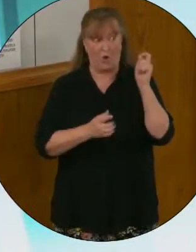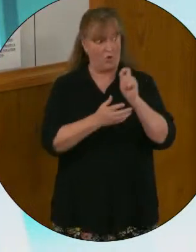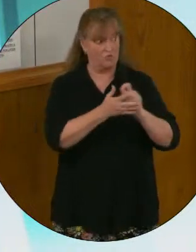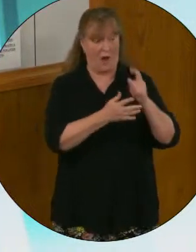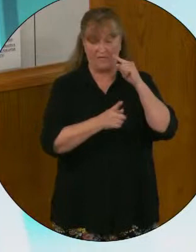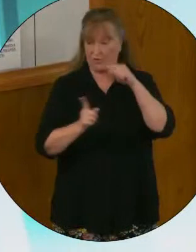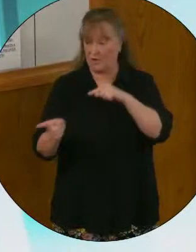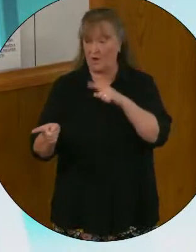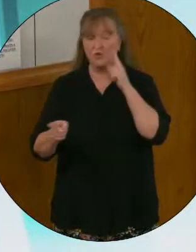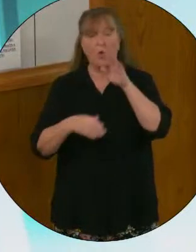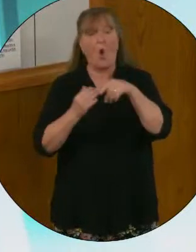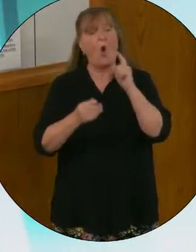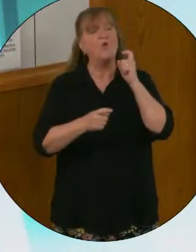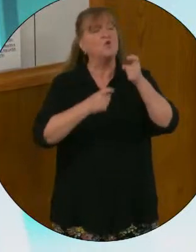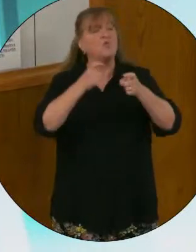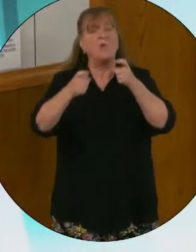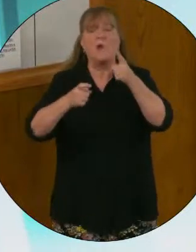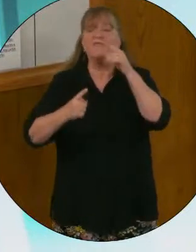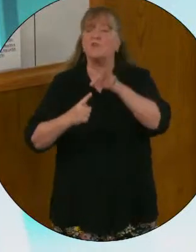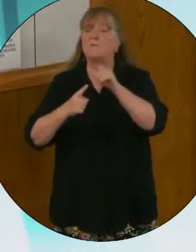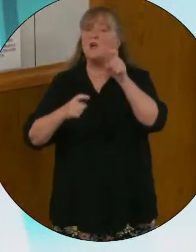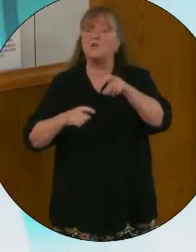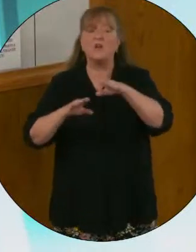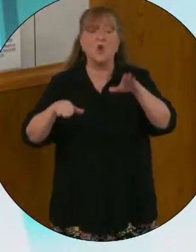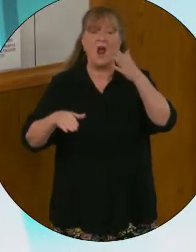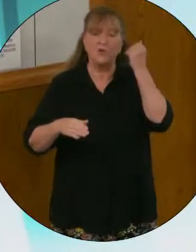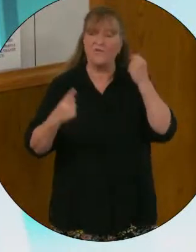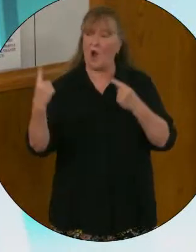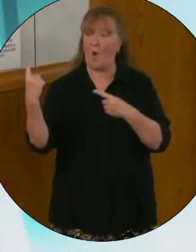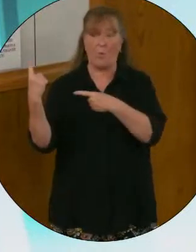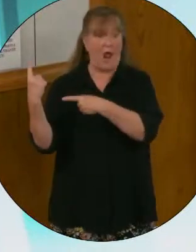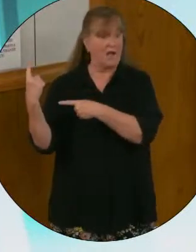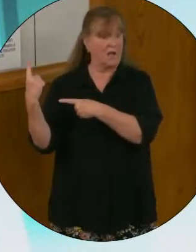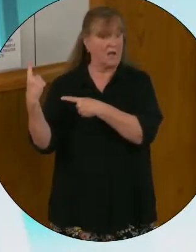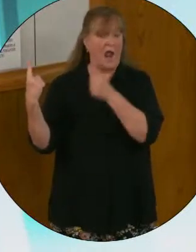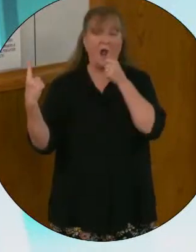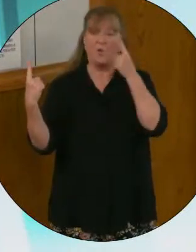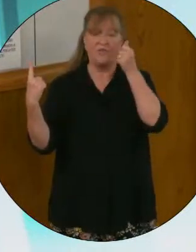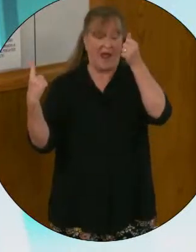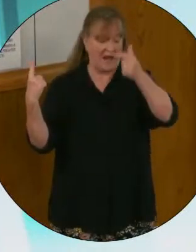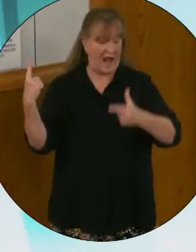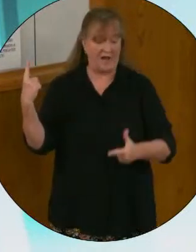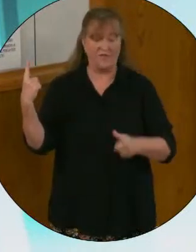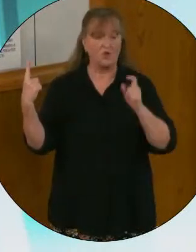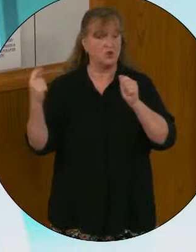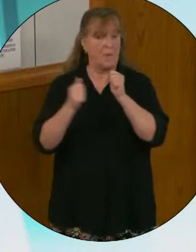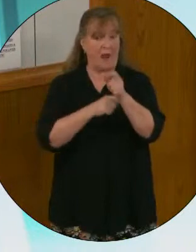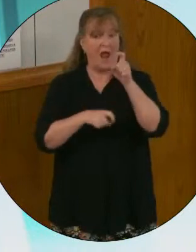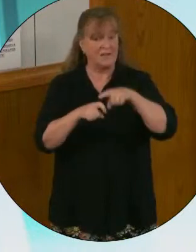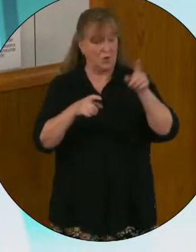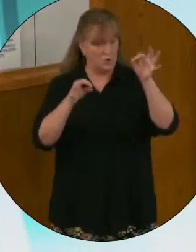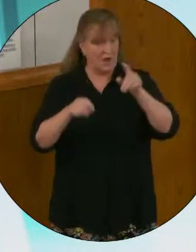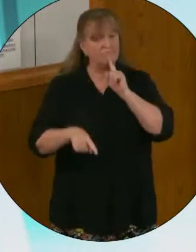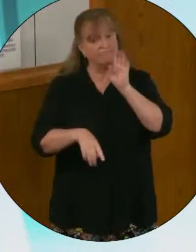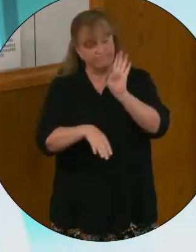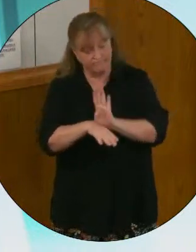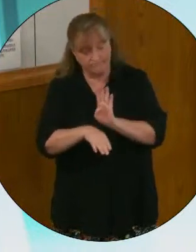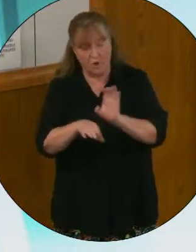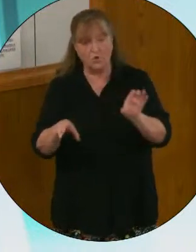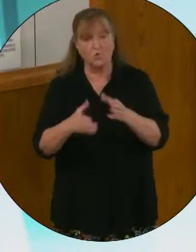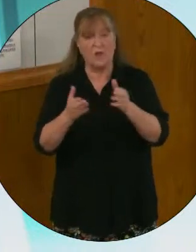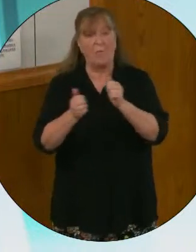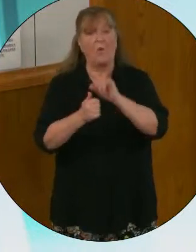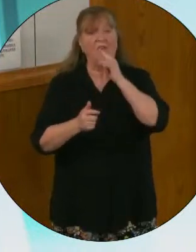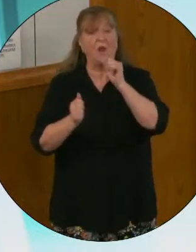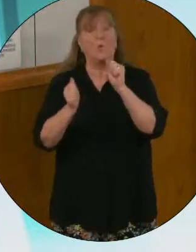So for all those grants to be for special needs children and you forgot one, I don't think any of those should pass until you guys decide you want to actually do something with the